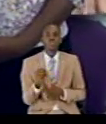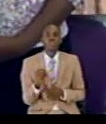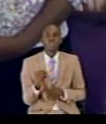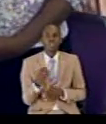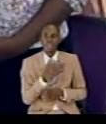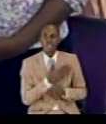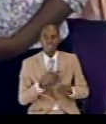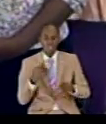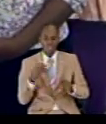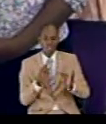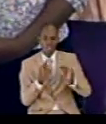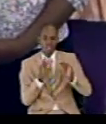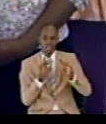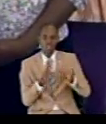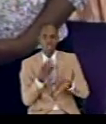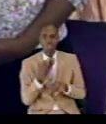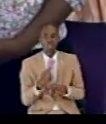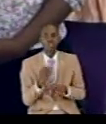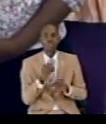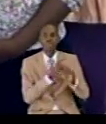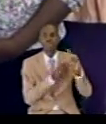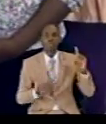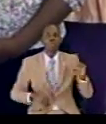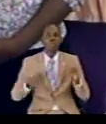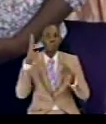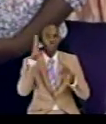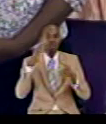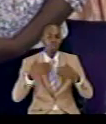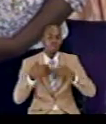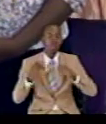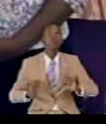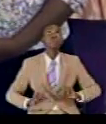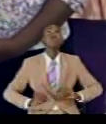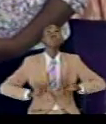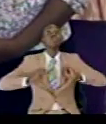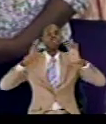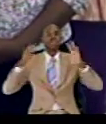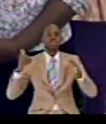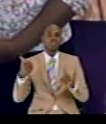haters of the Lord shall have submitted themselves.